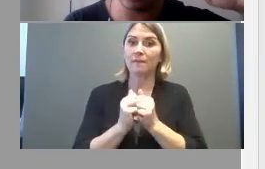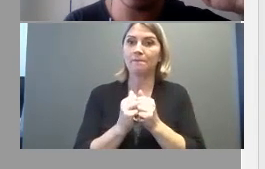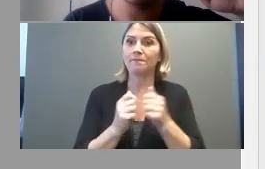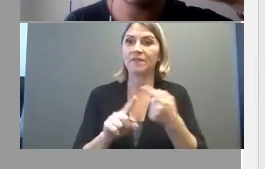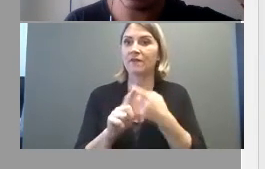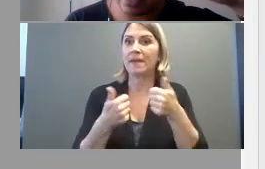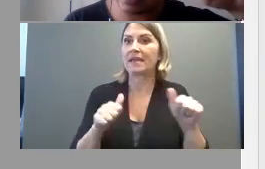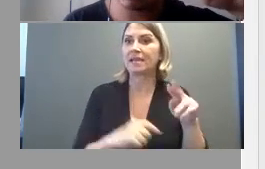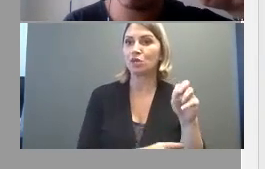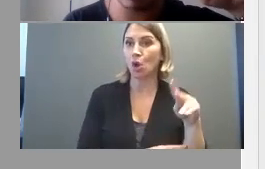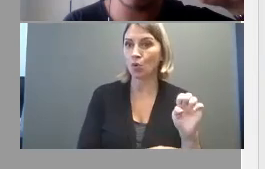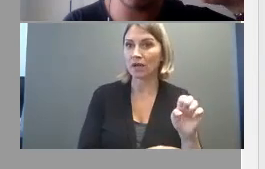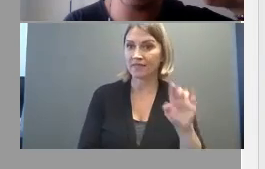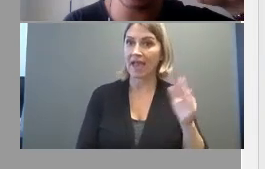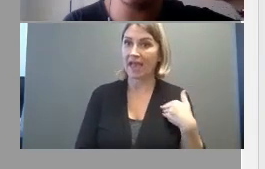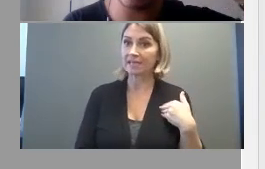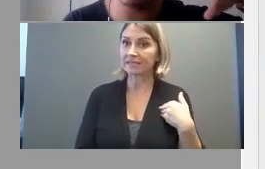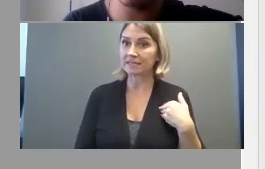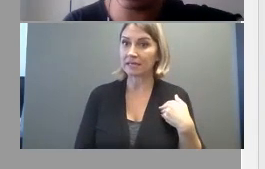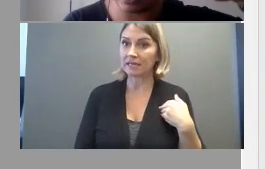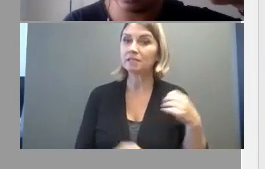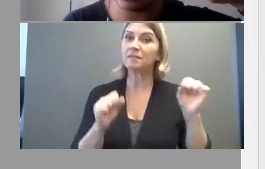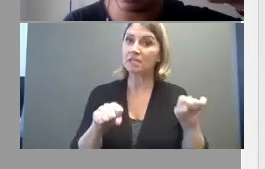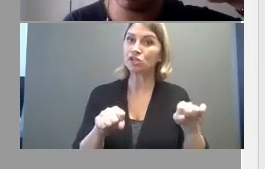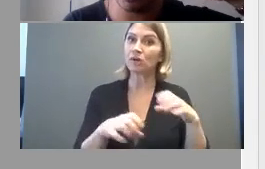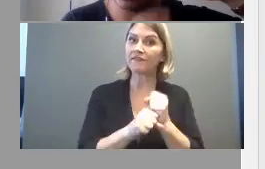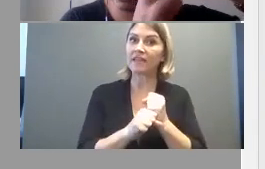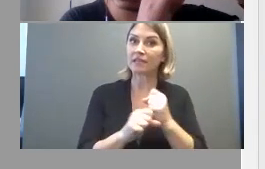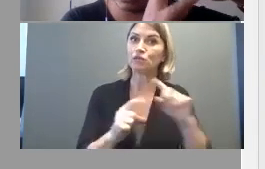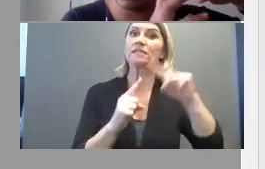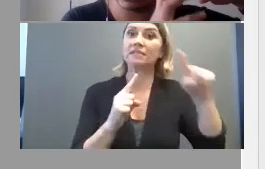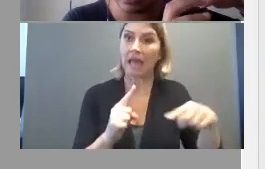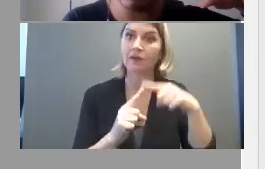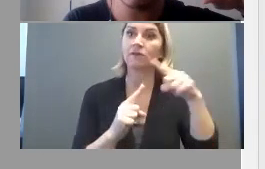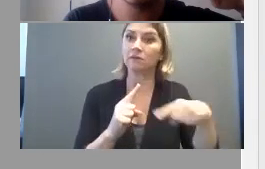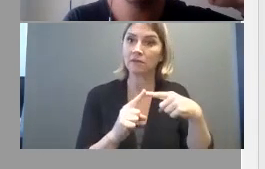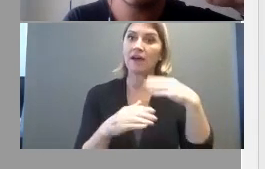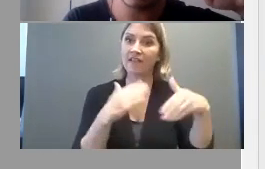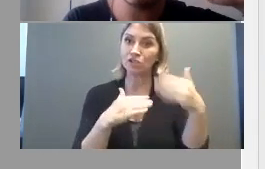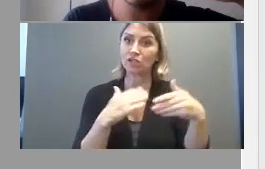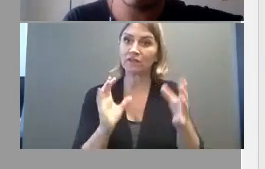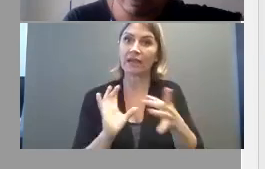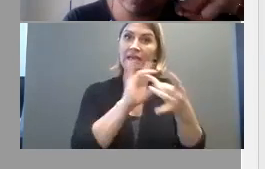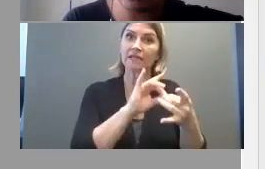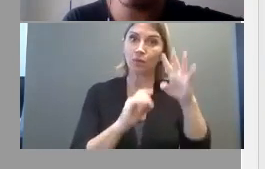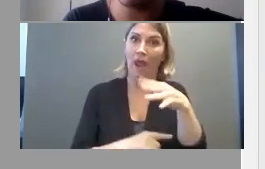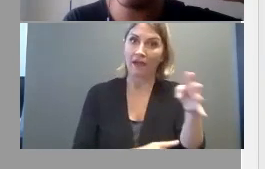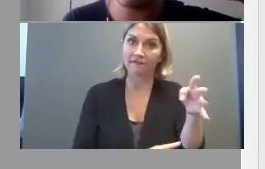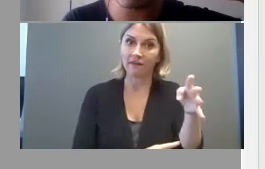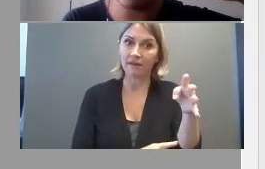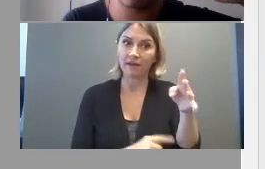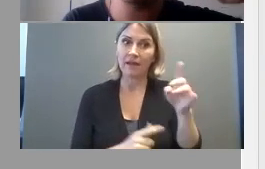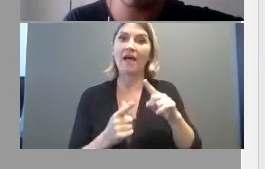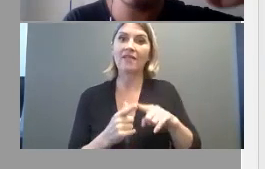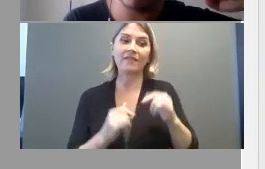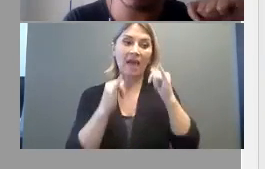particular node that has the potential of getting to a cycle at some point in this connected graph, then with whichever node